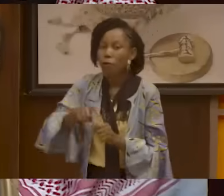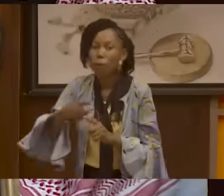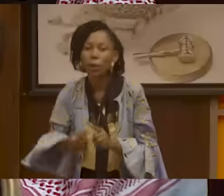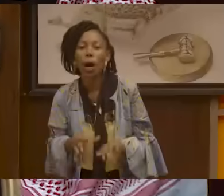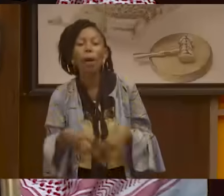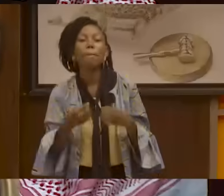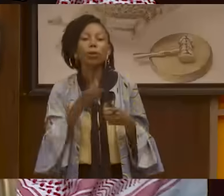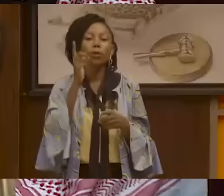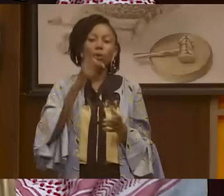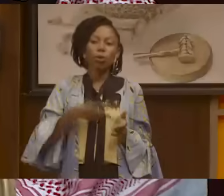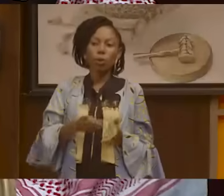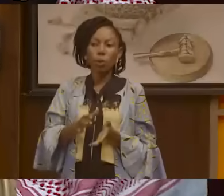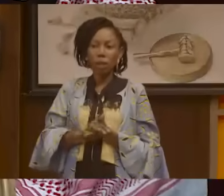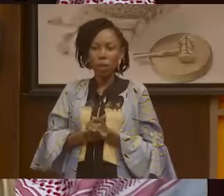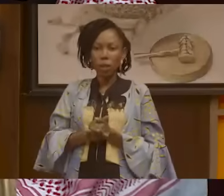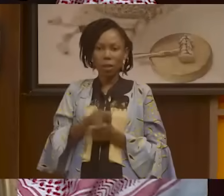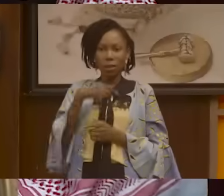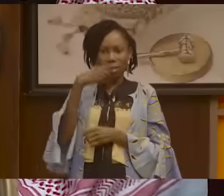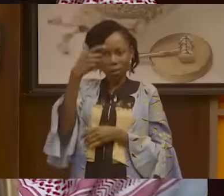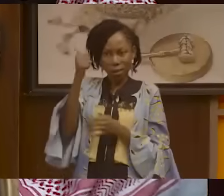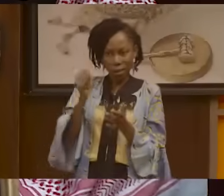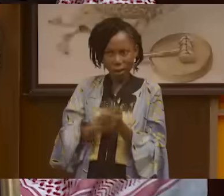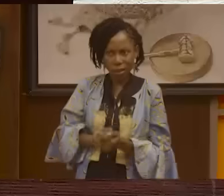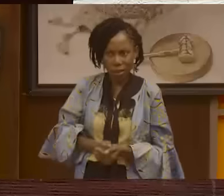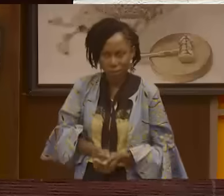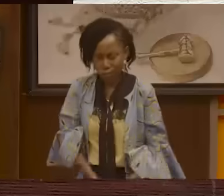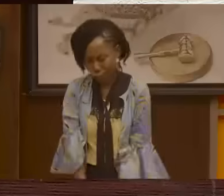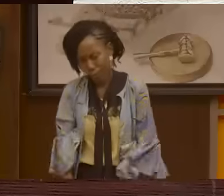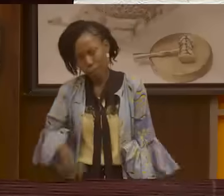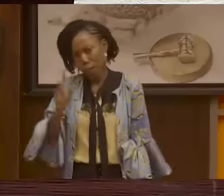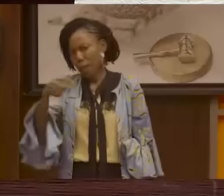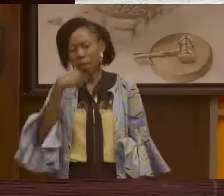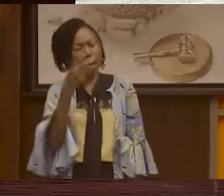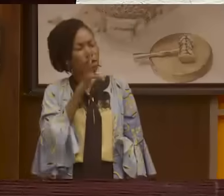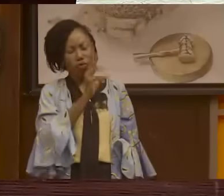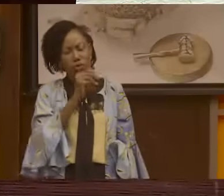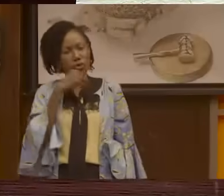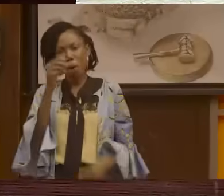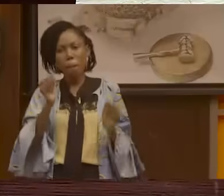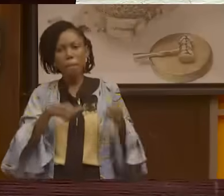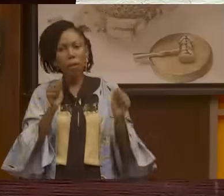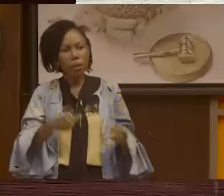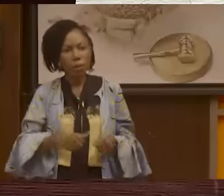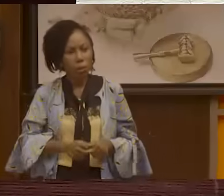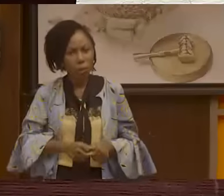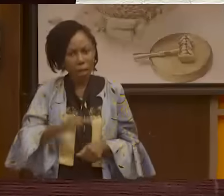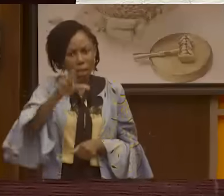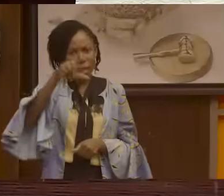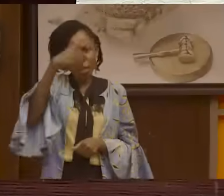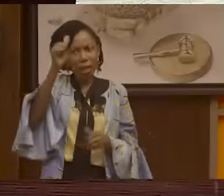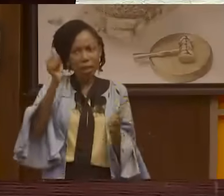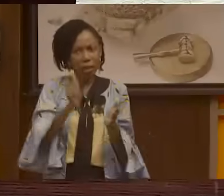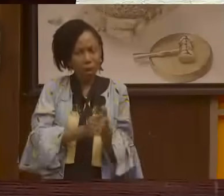want to be given? He said 10,000. They told him that you can't pay 10,000 for 2 kids. And that was 2001. You can't be